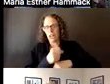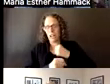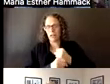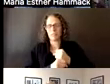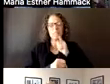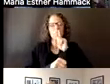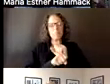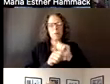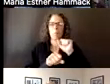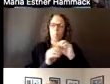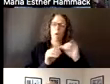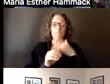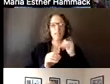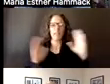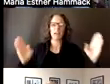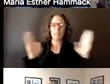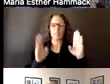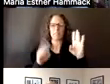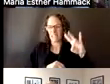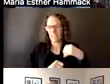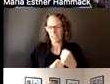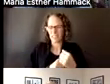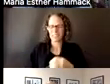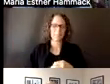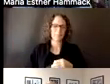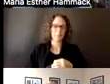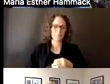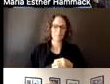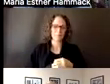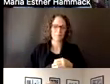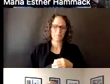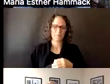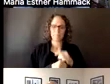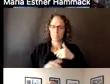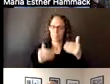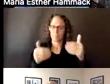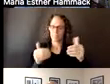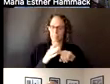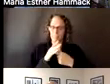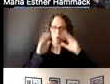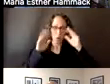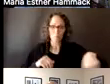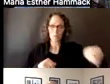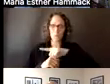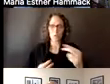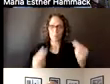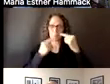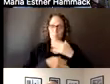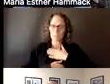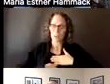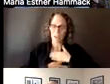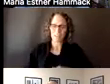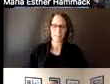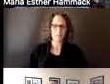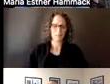7 years. And so, so let's begin. And I hope you all enjoy it. And so we'll